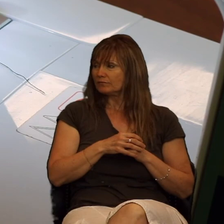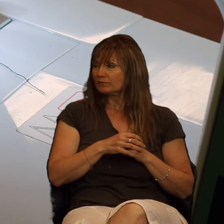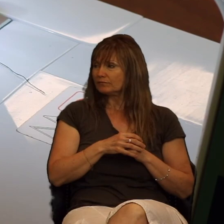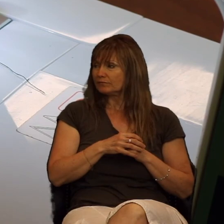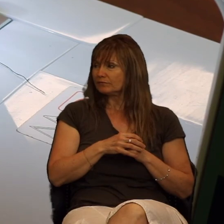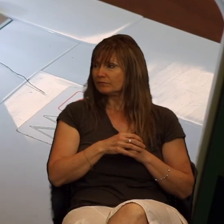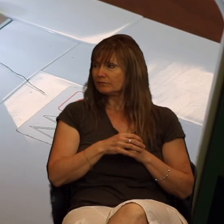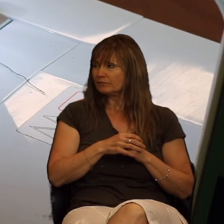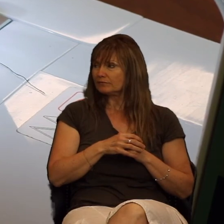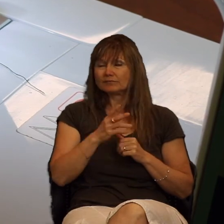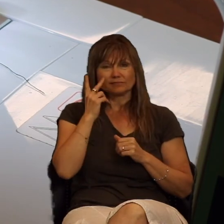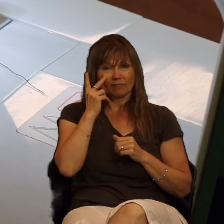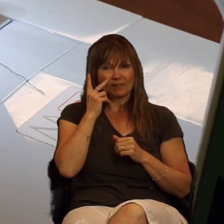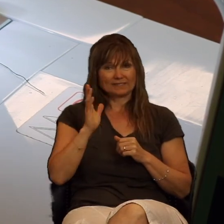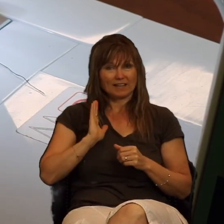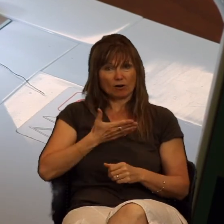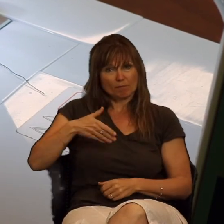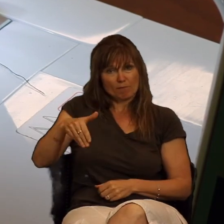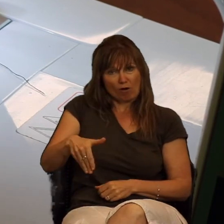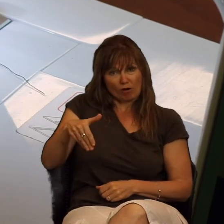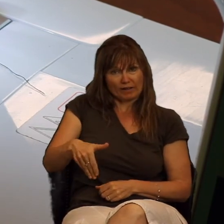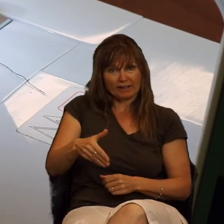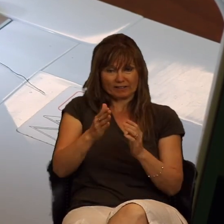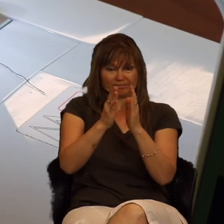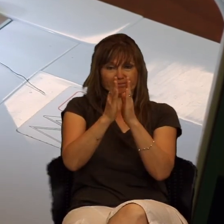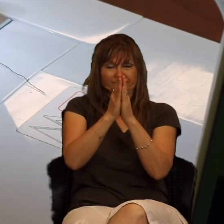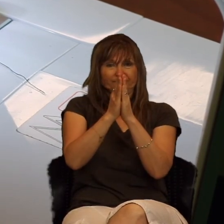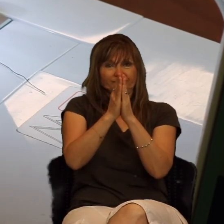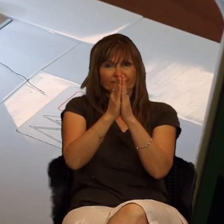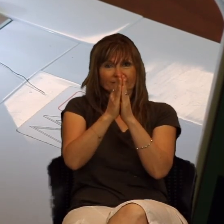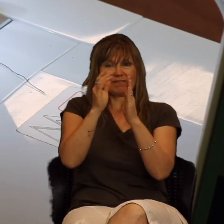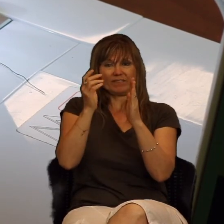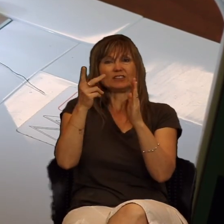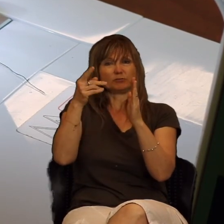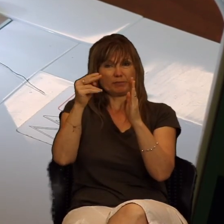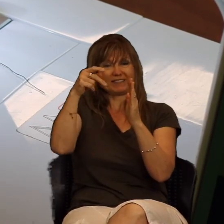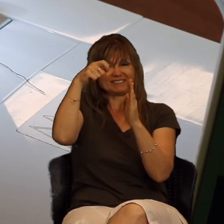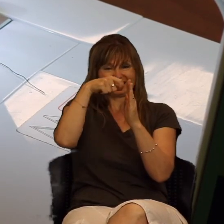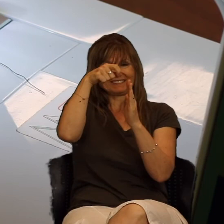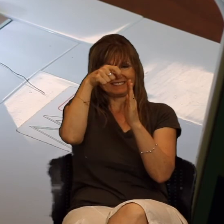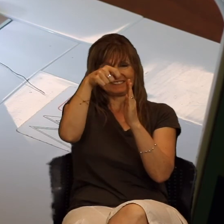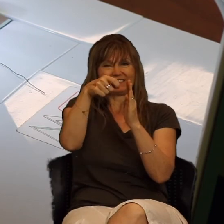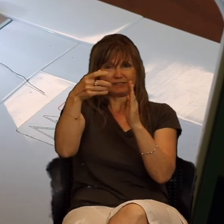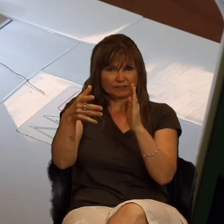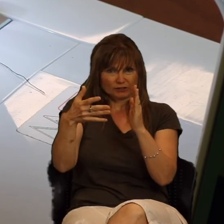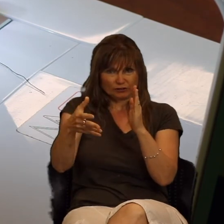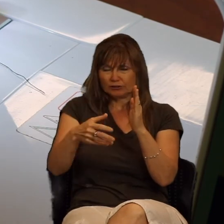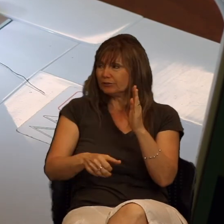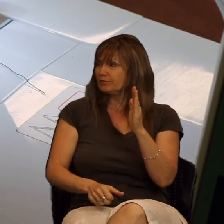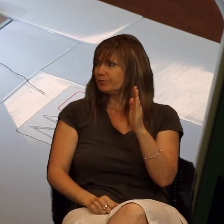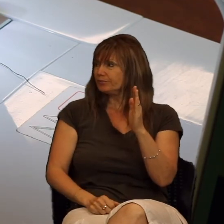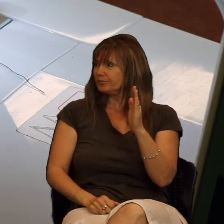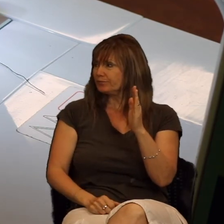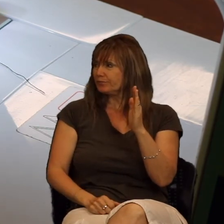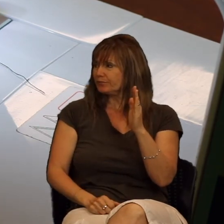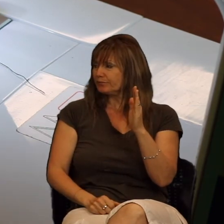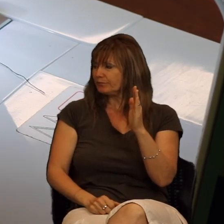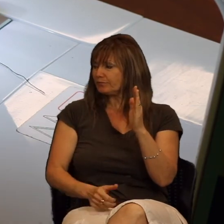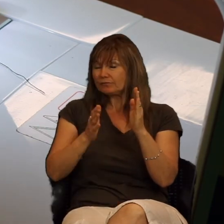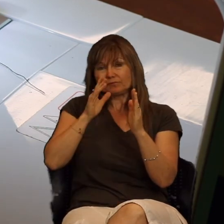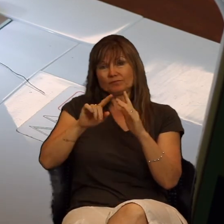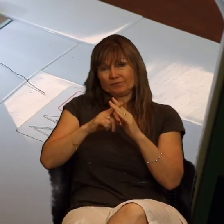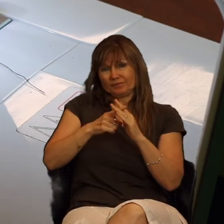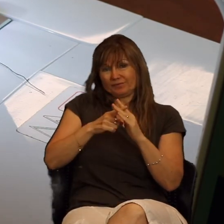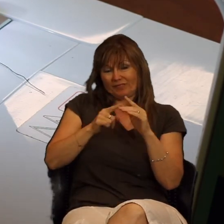so we have our pocket in place and we have it pinned. And like I said, we're going to start from